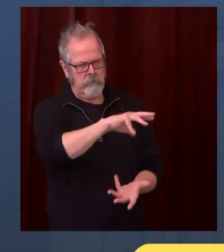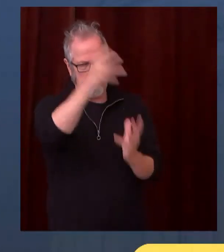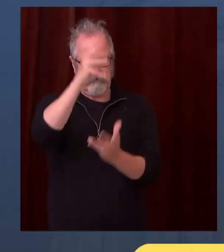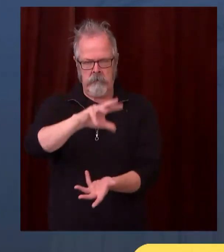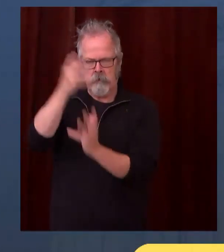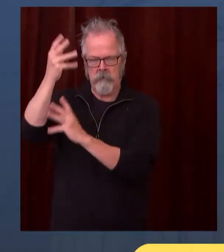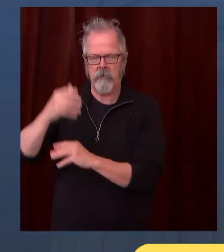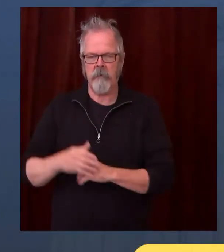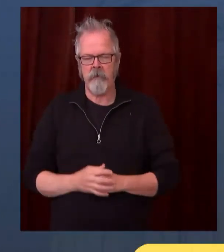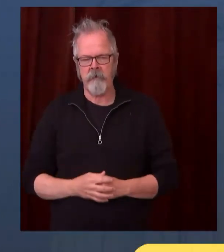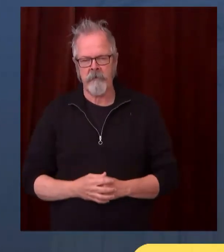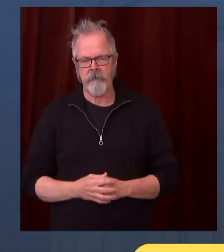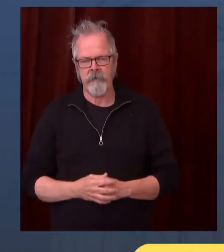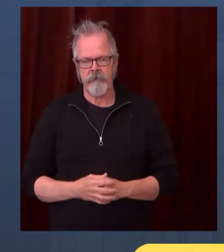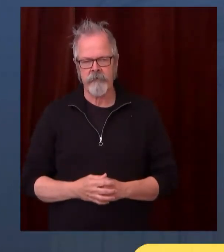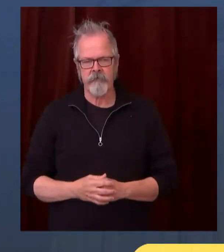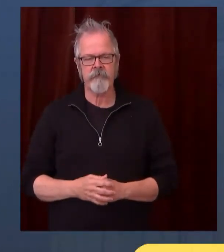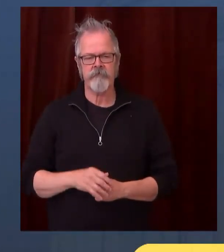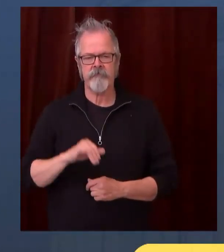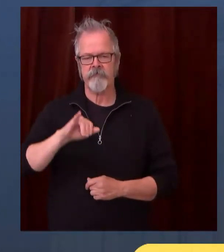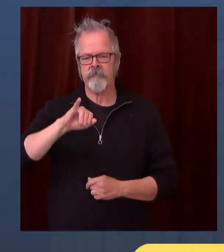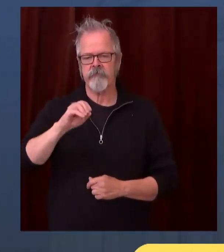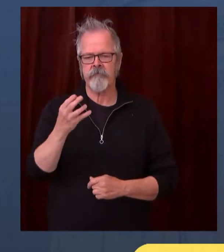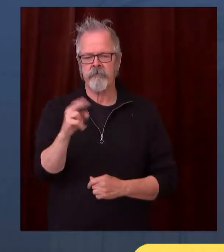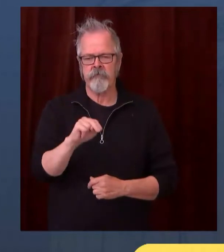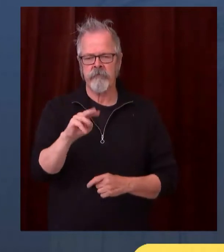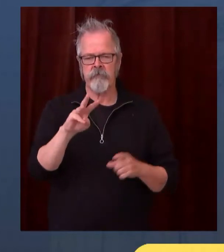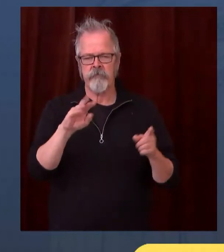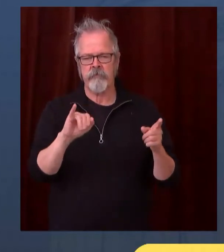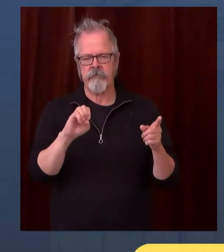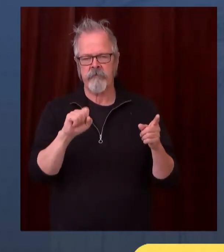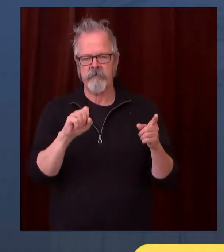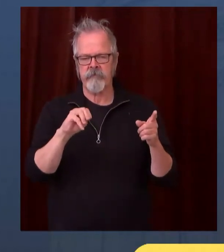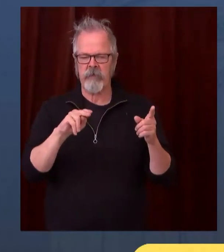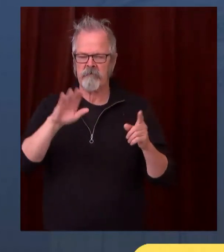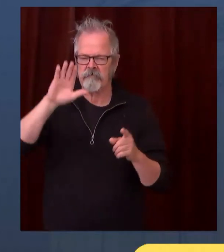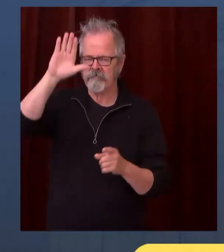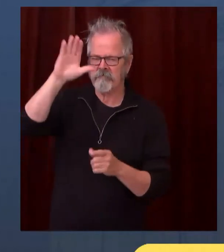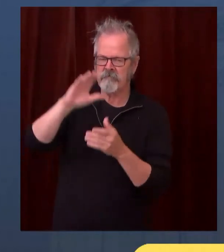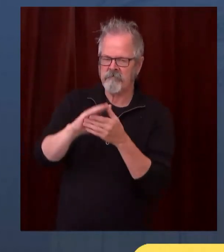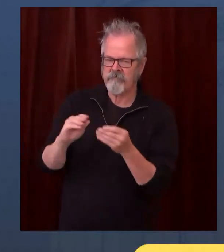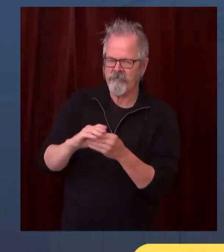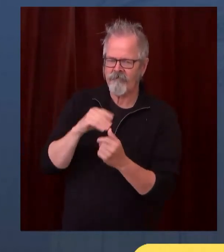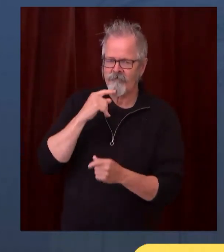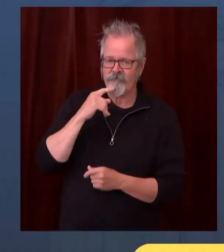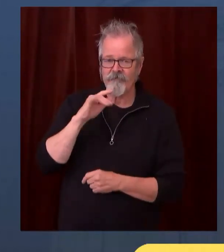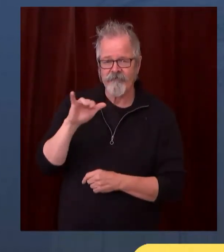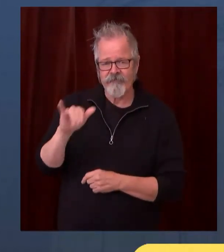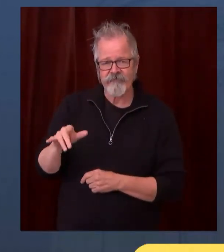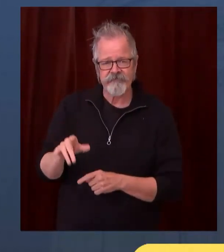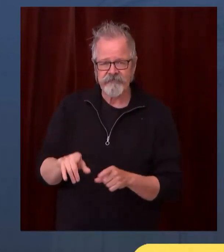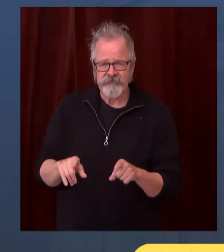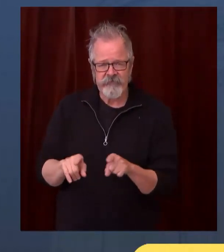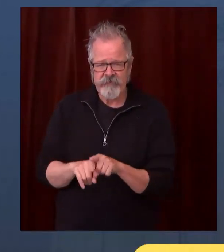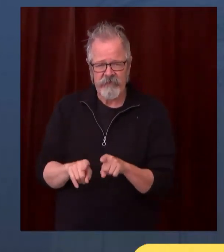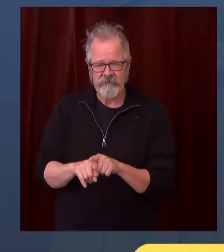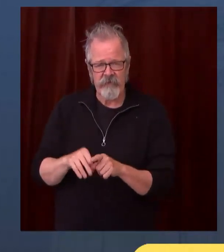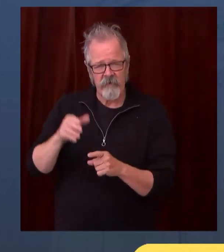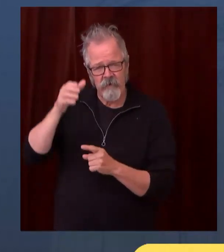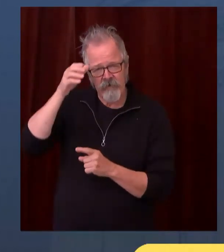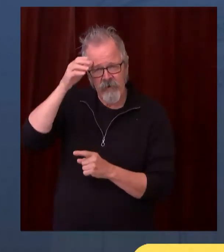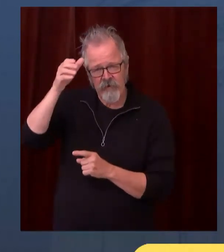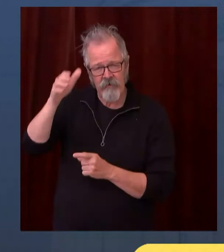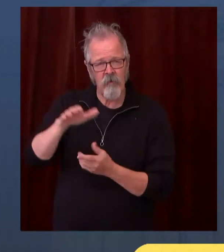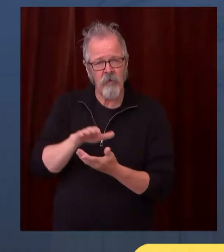opening remarks, like schools aren't islands, neither are long-term care facilities. And the infections that